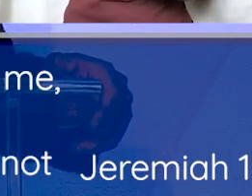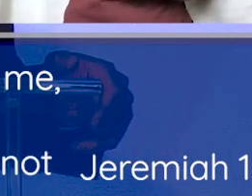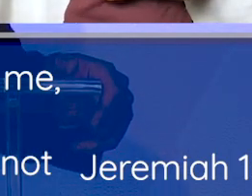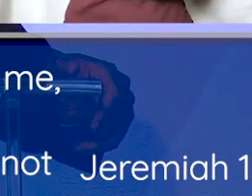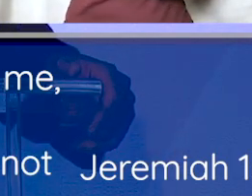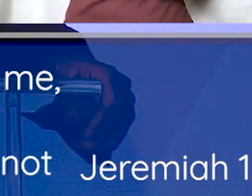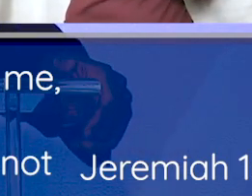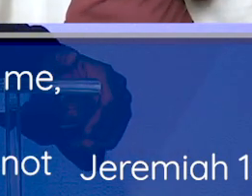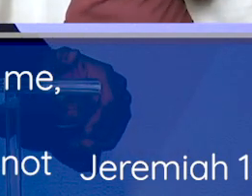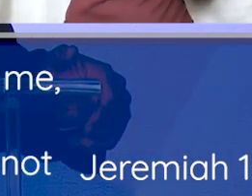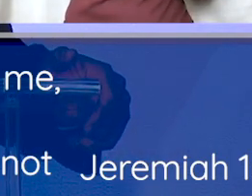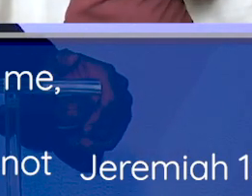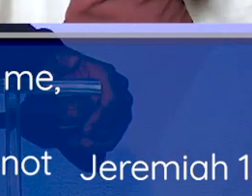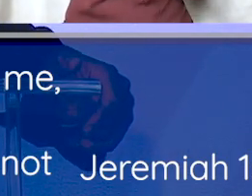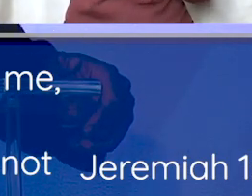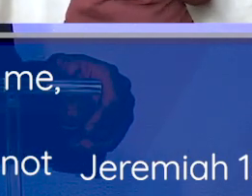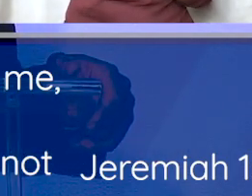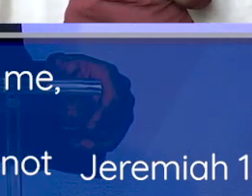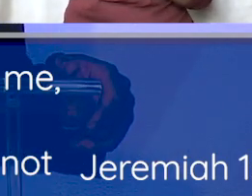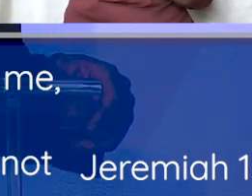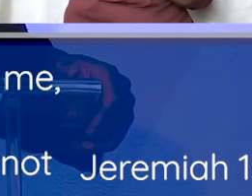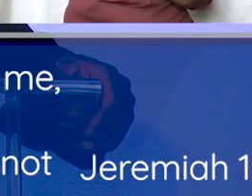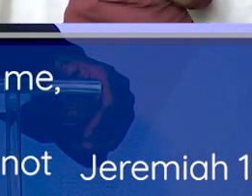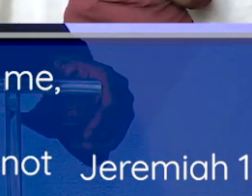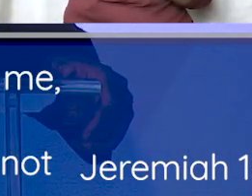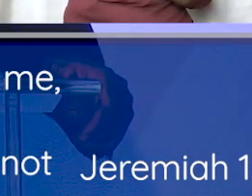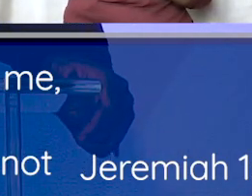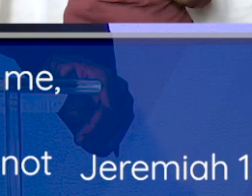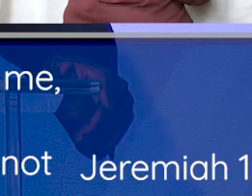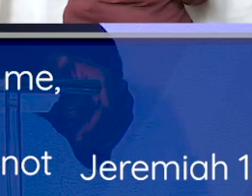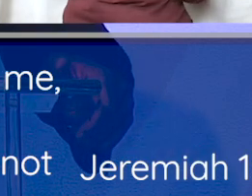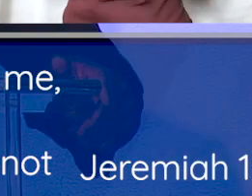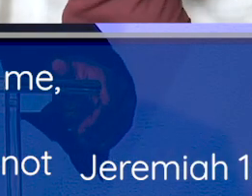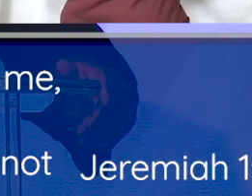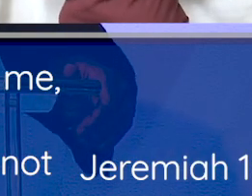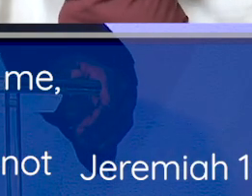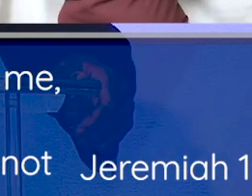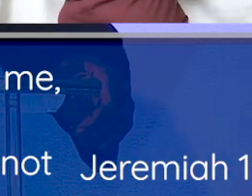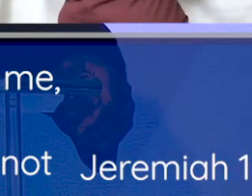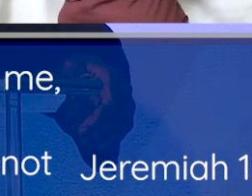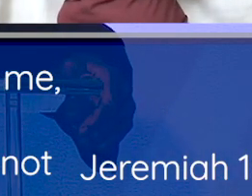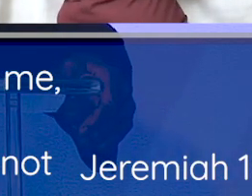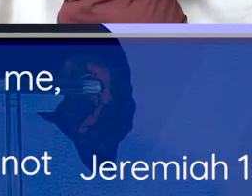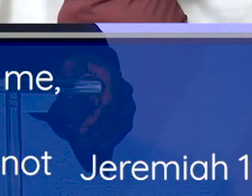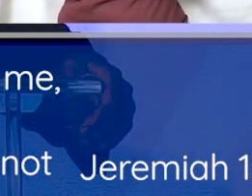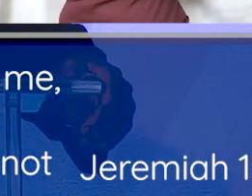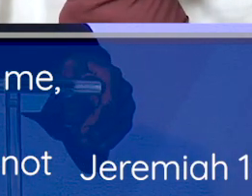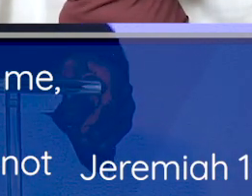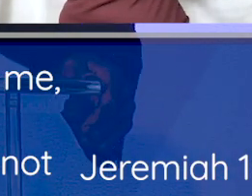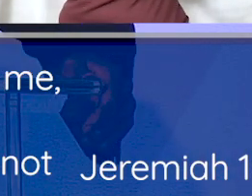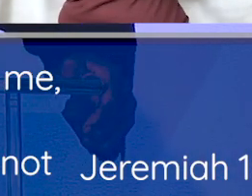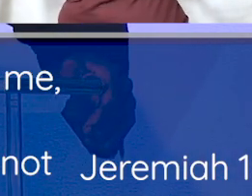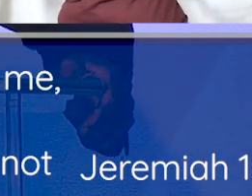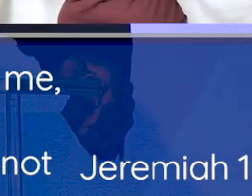remember me and visit me, and take vengeance for me on my persecutors. In your